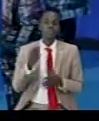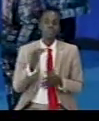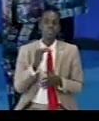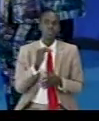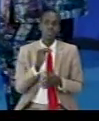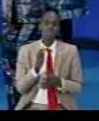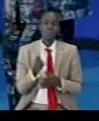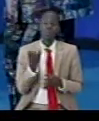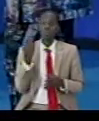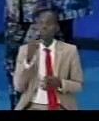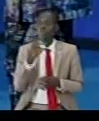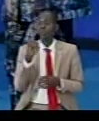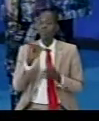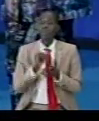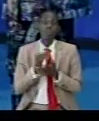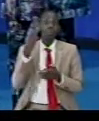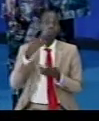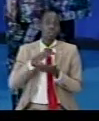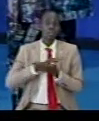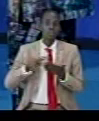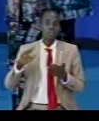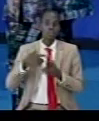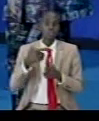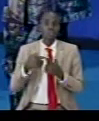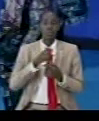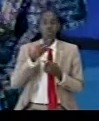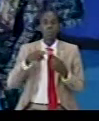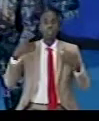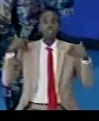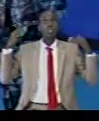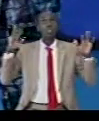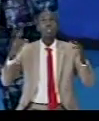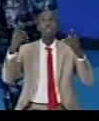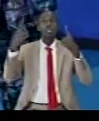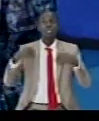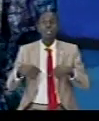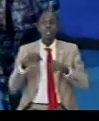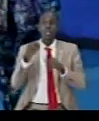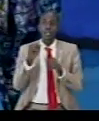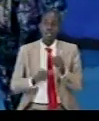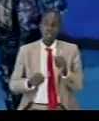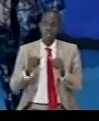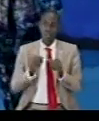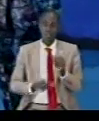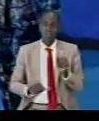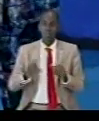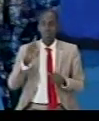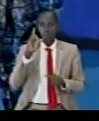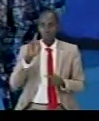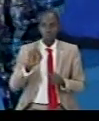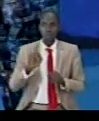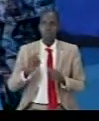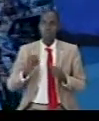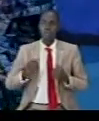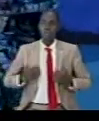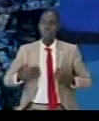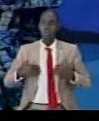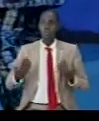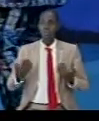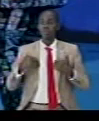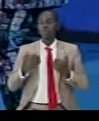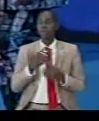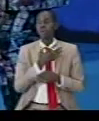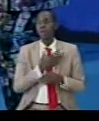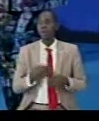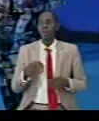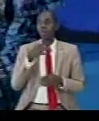that was righteous there. When the angels came, every man, young and old, wanted to sodomize. So